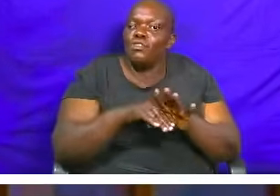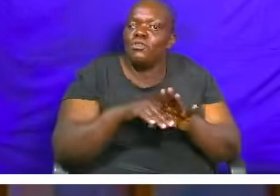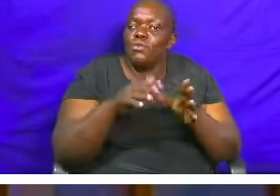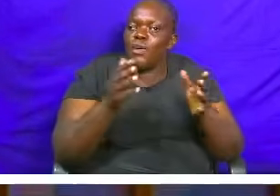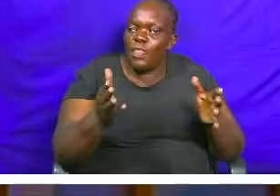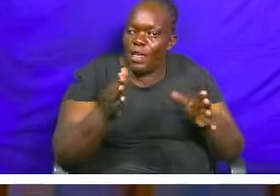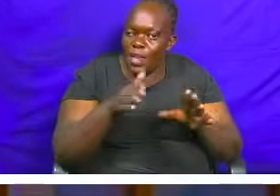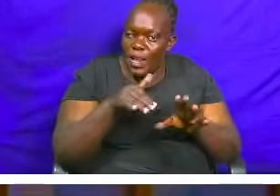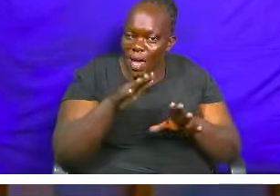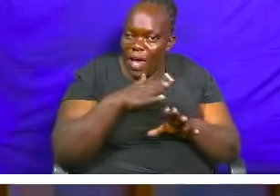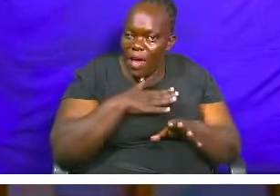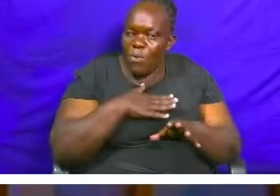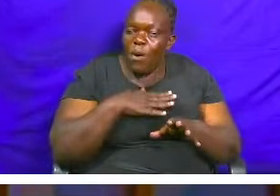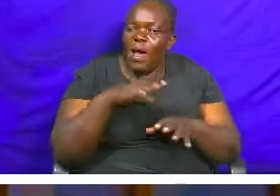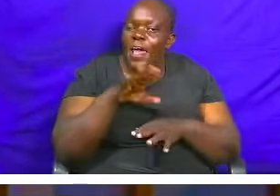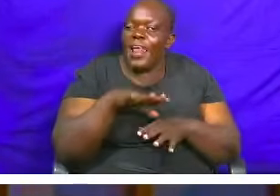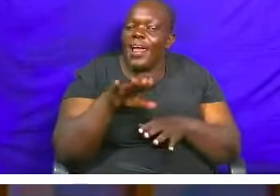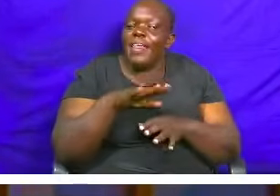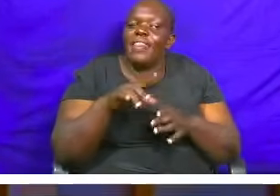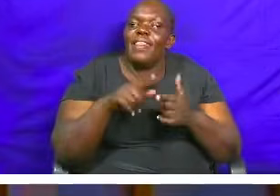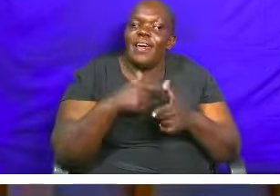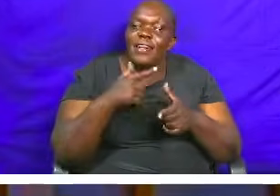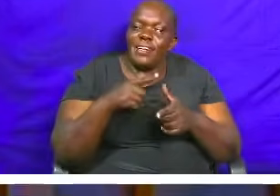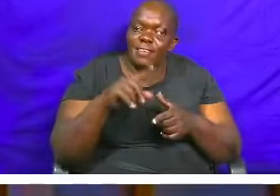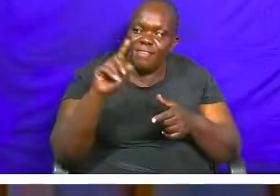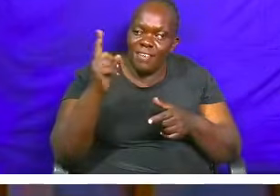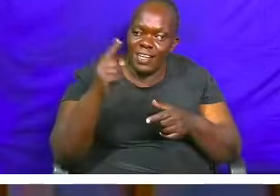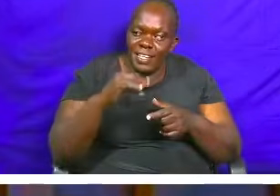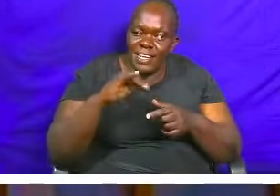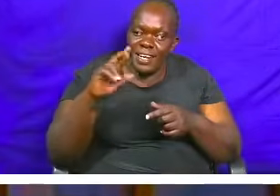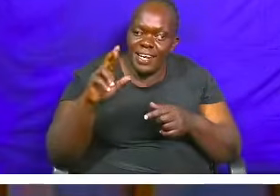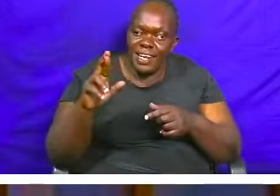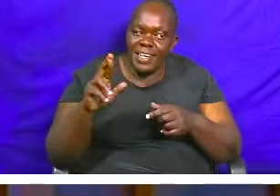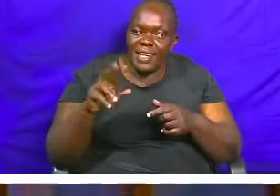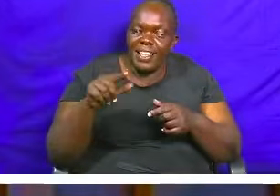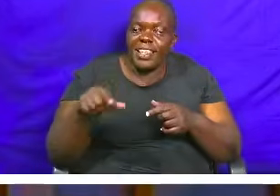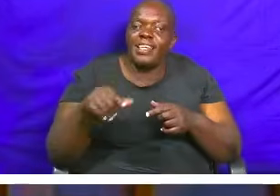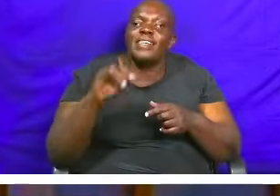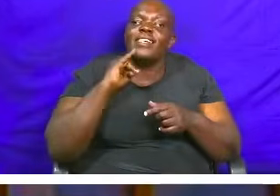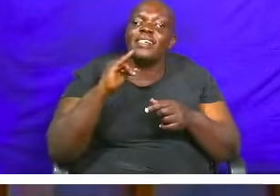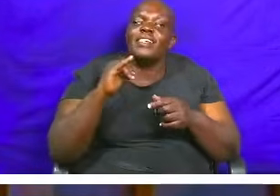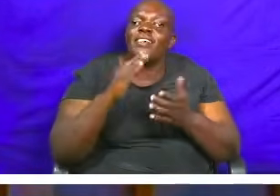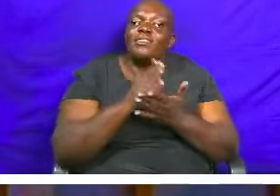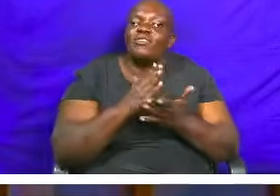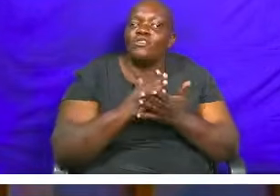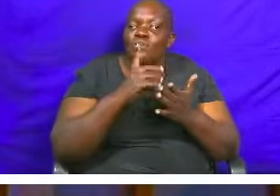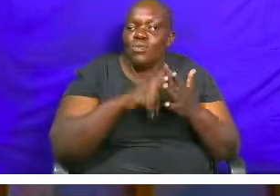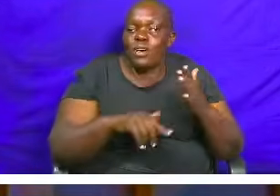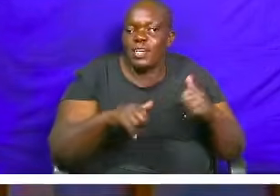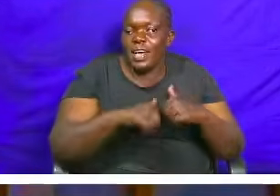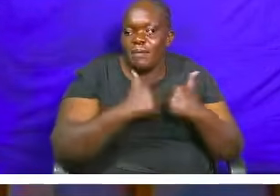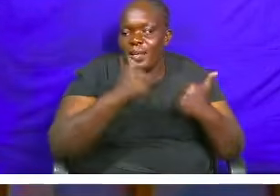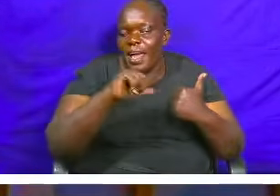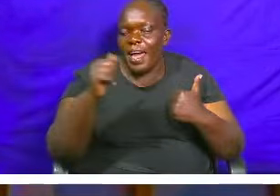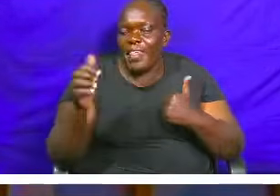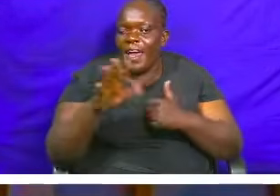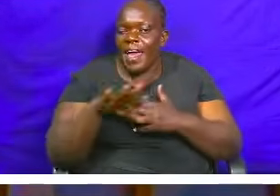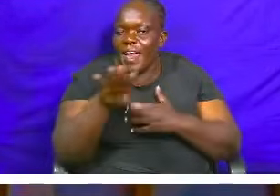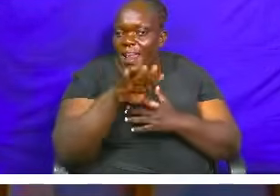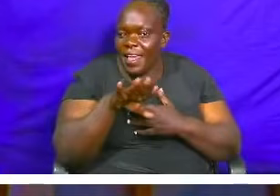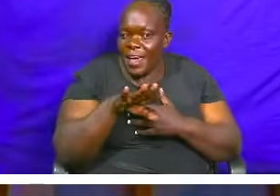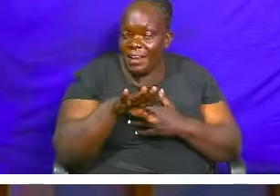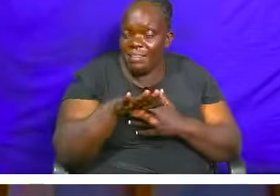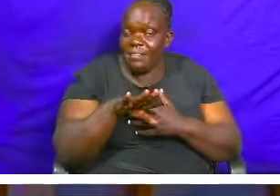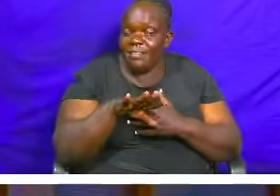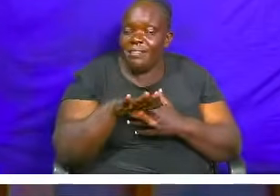and then we have the right, the first right of use for that product. This is akin to what happens in other jurisdictions like Rotterdam